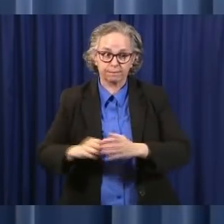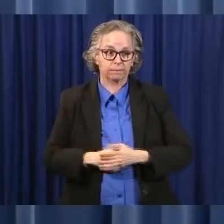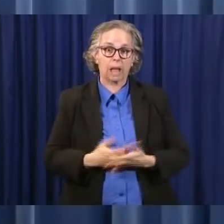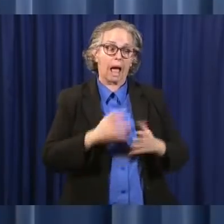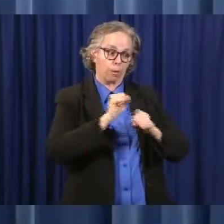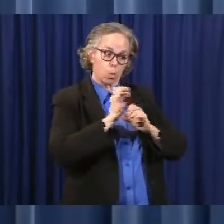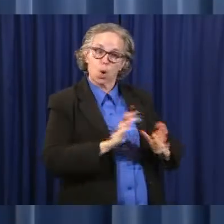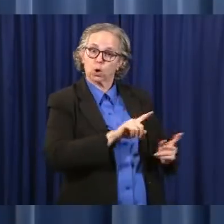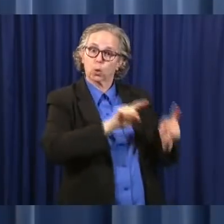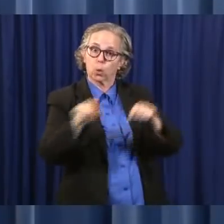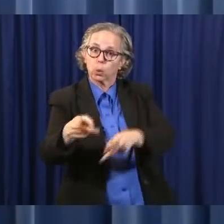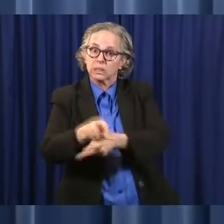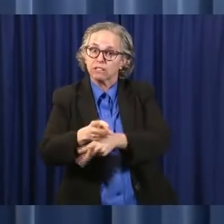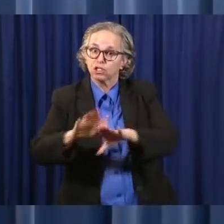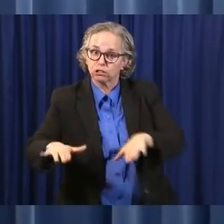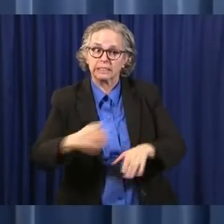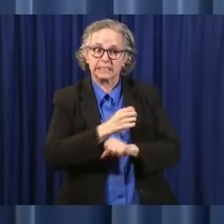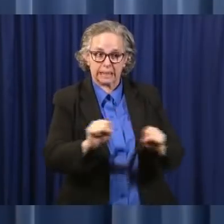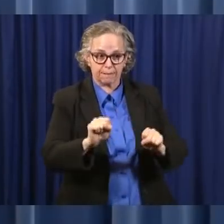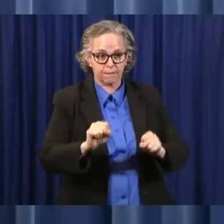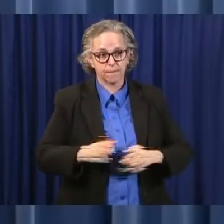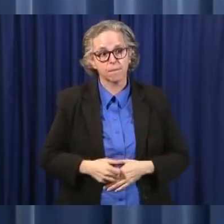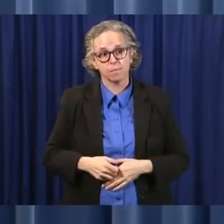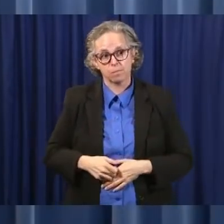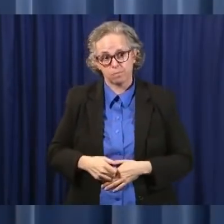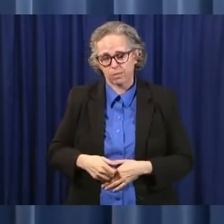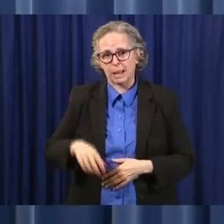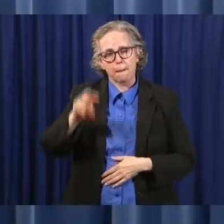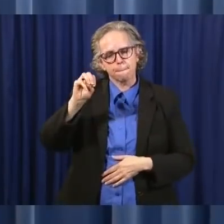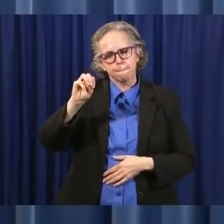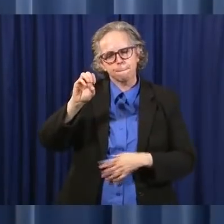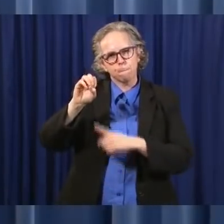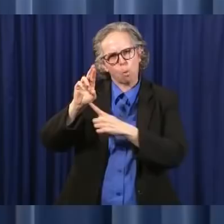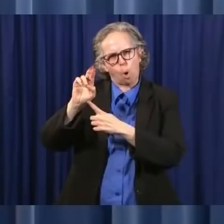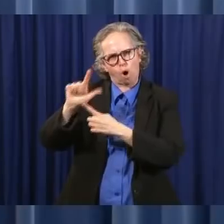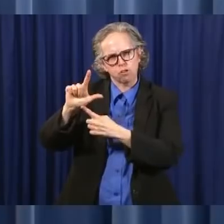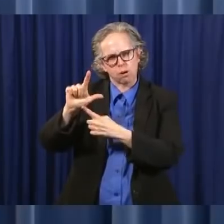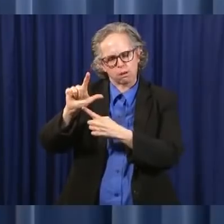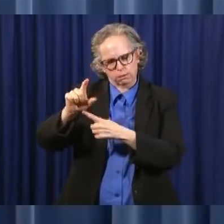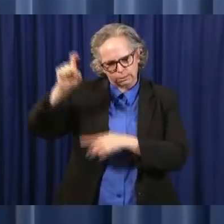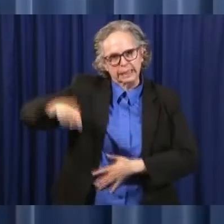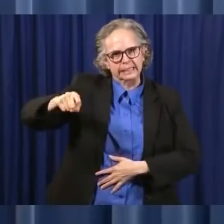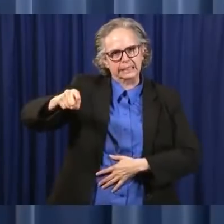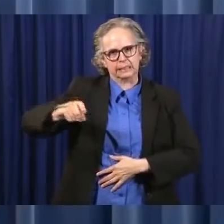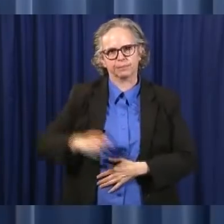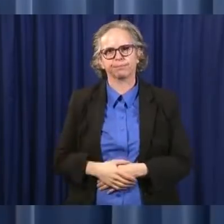we do this, and that process will continue.